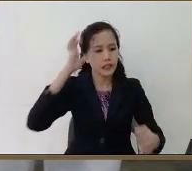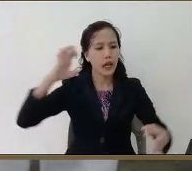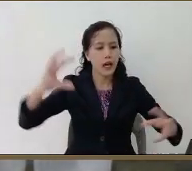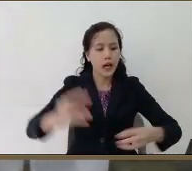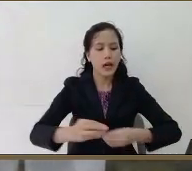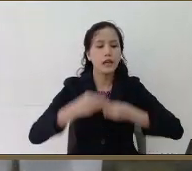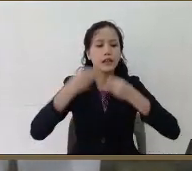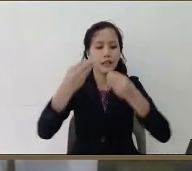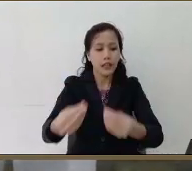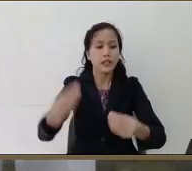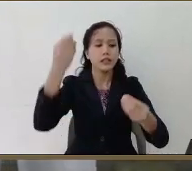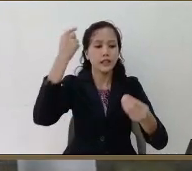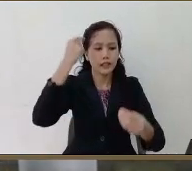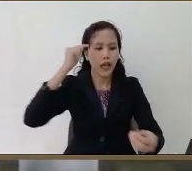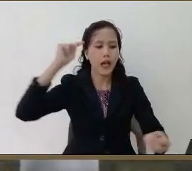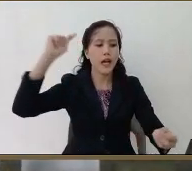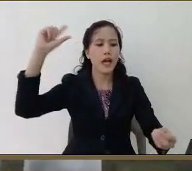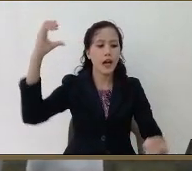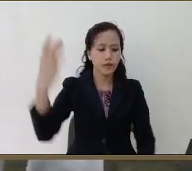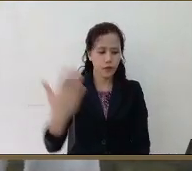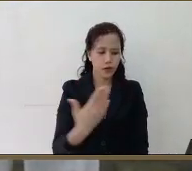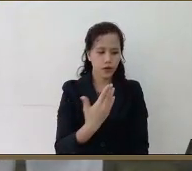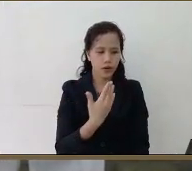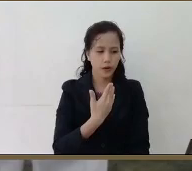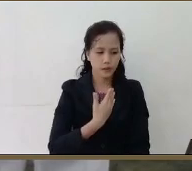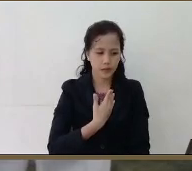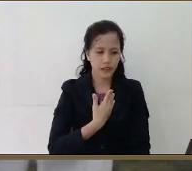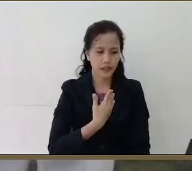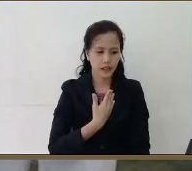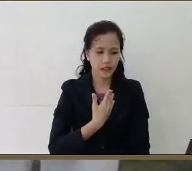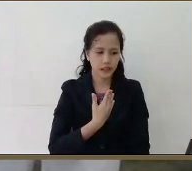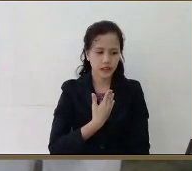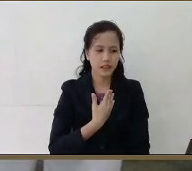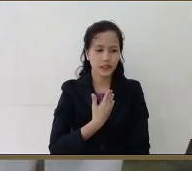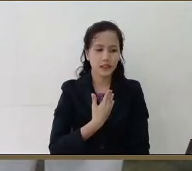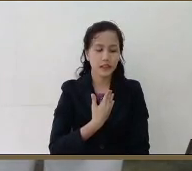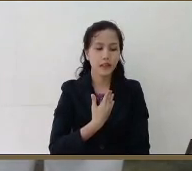that blood he shed for me.